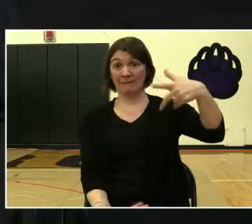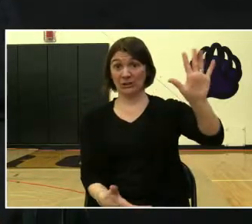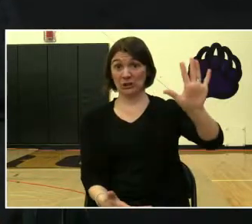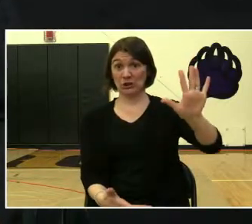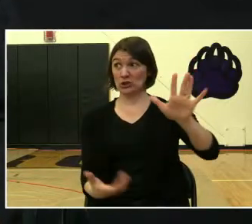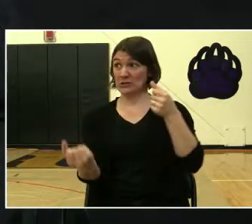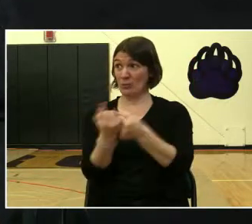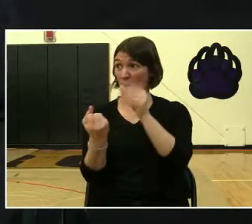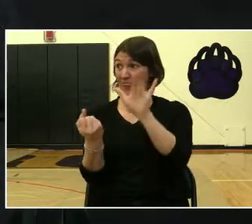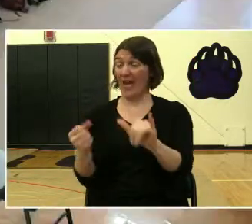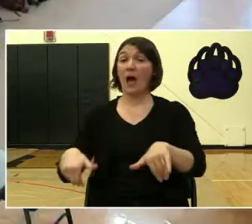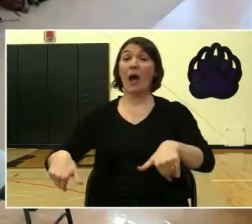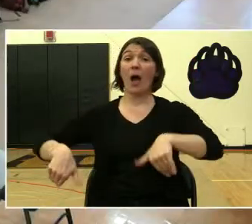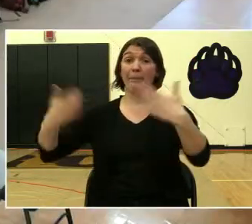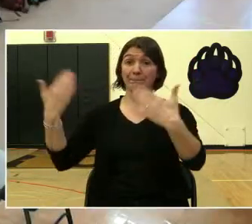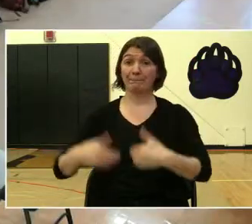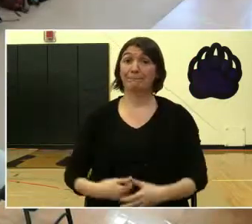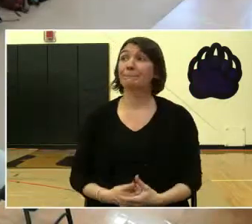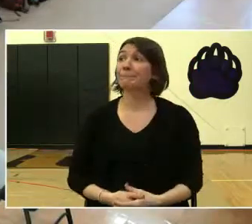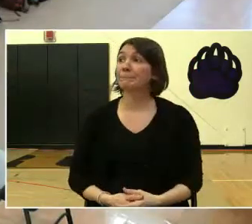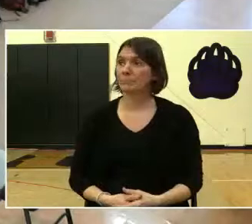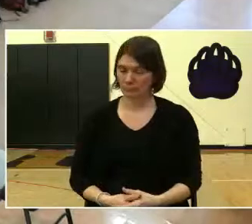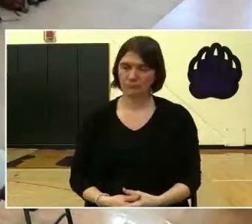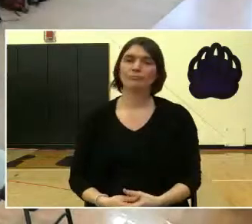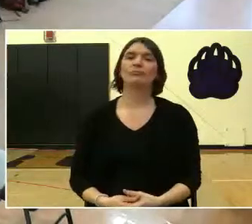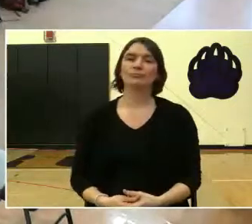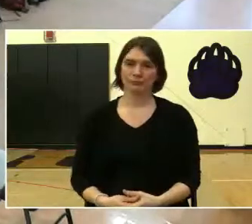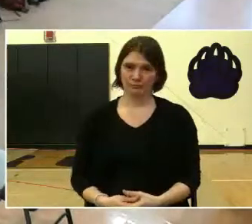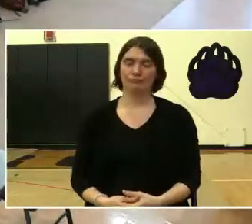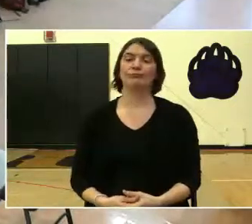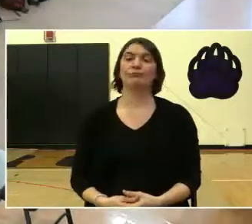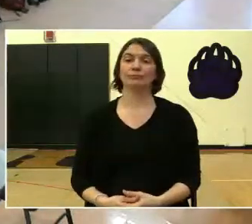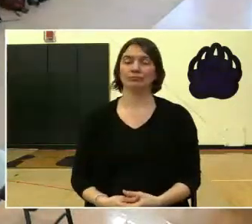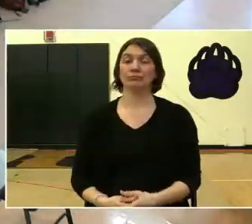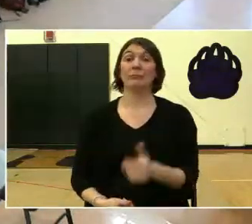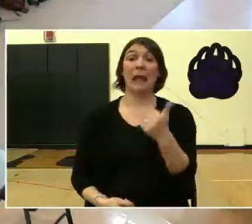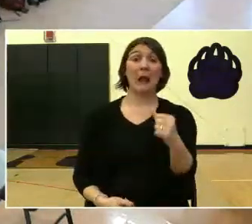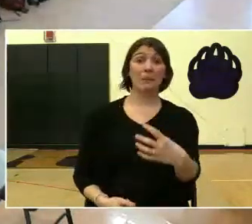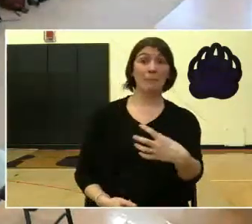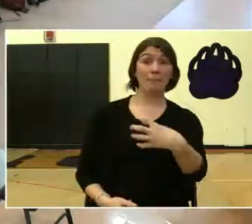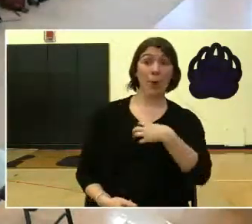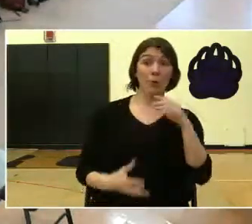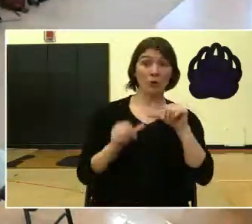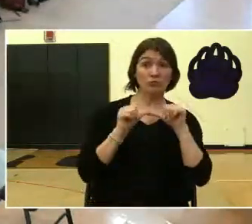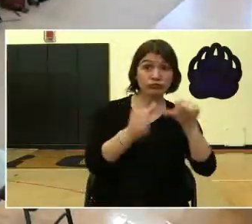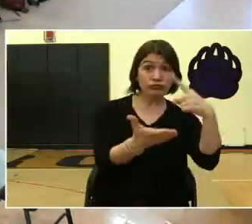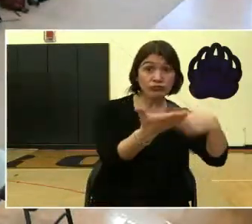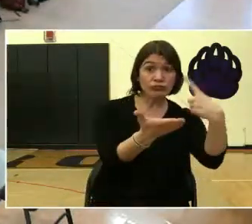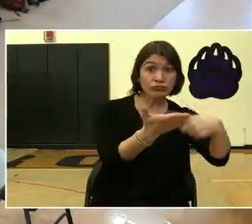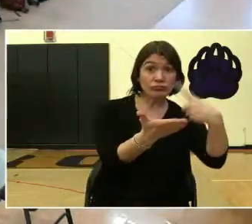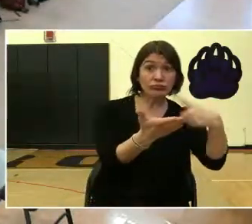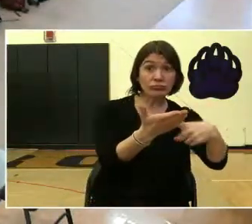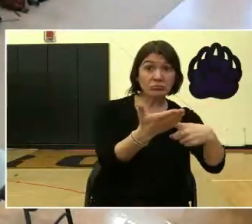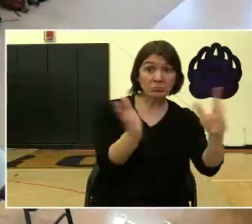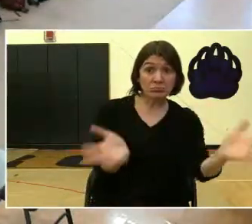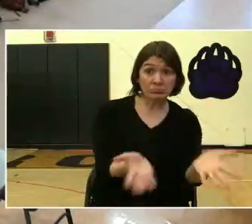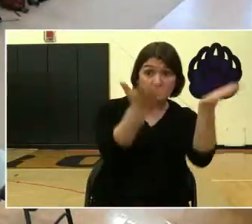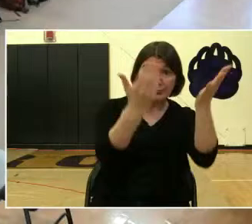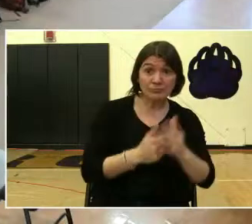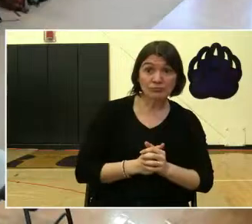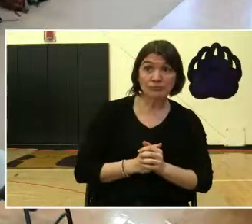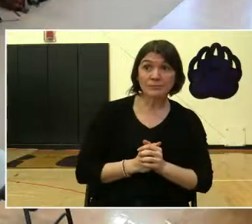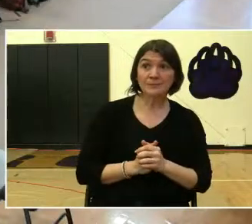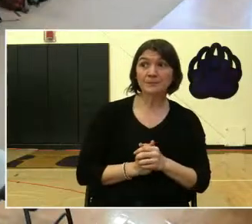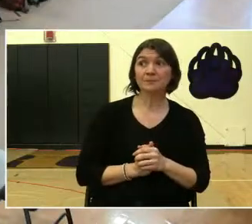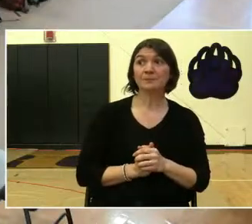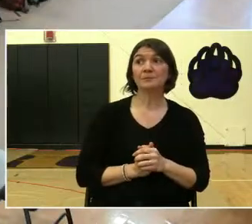article 12 please rise and say I I thank you all those opposed to Art to ceasing debate on